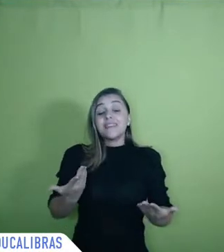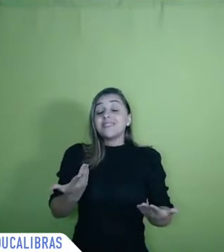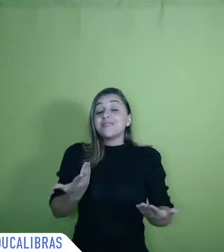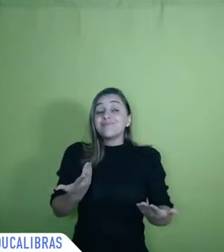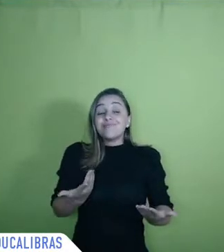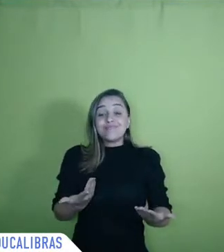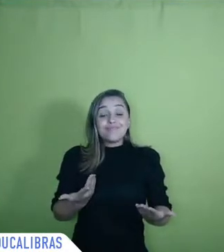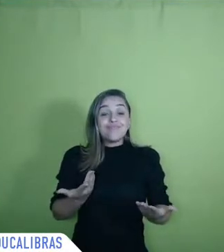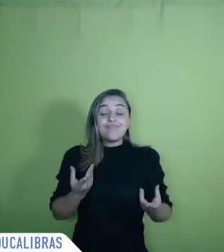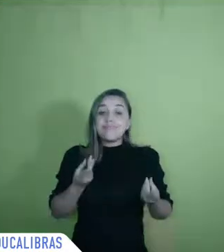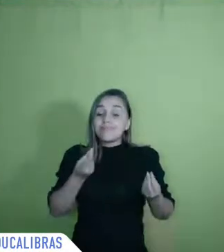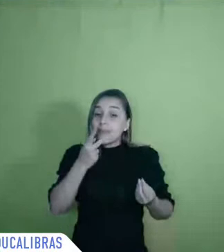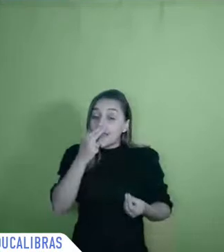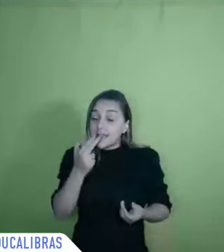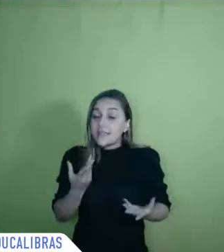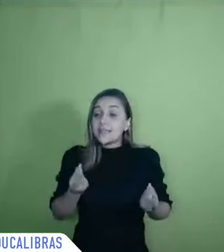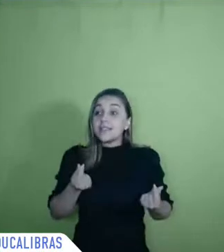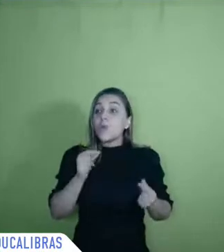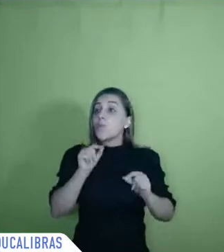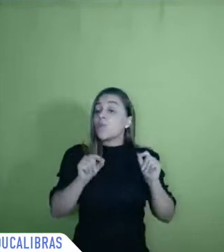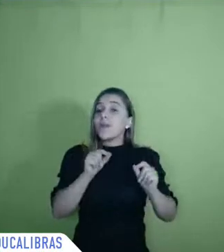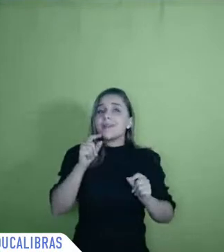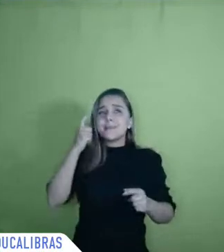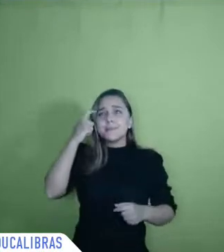already, you would go a long way.